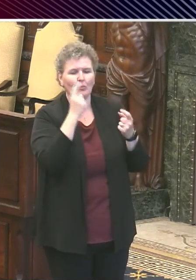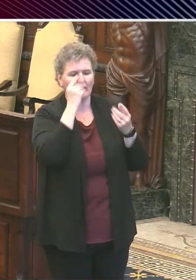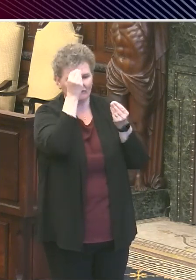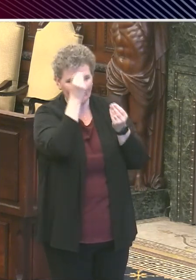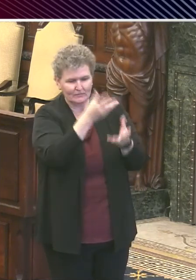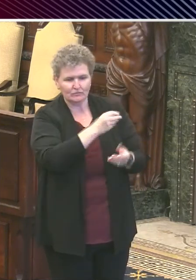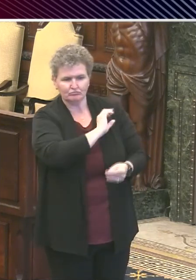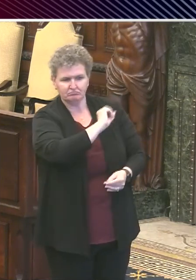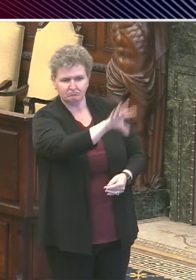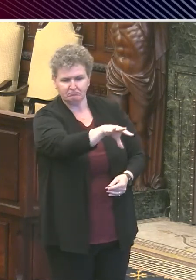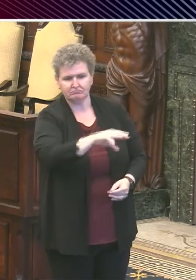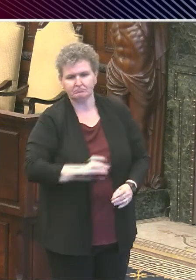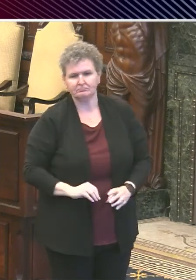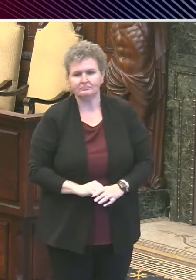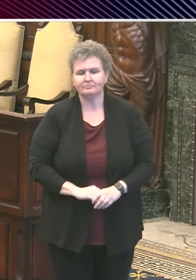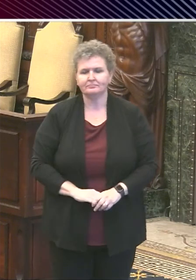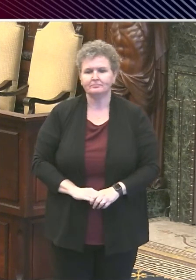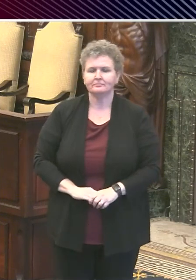to you.